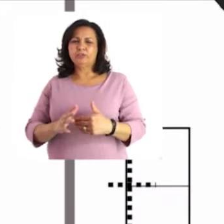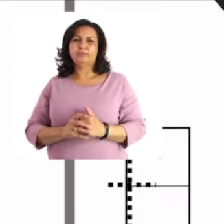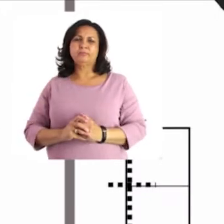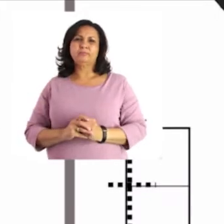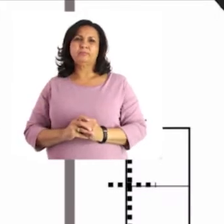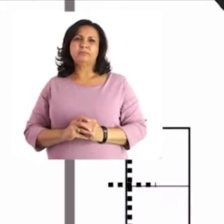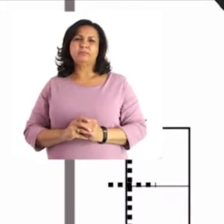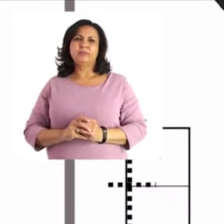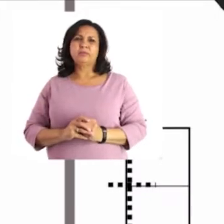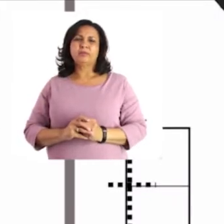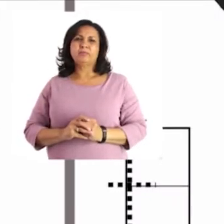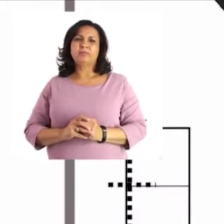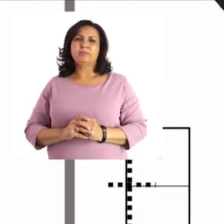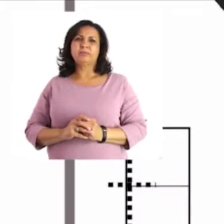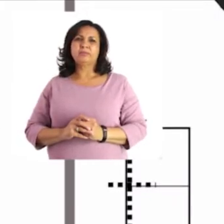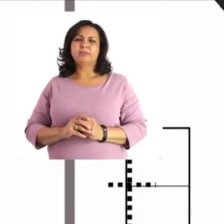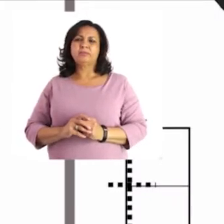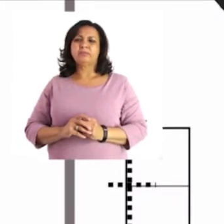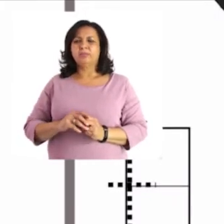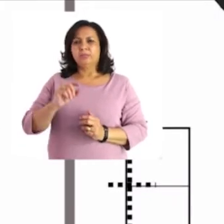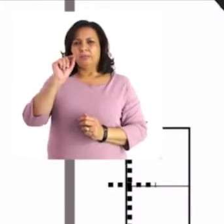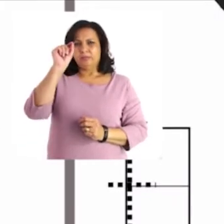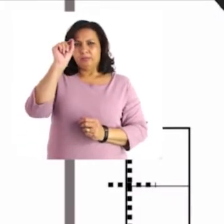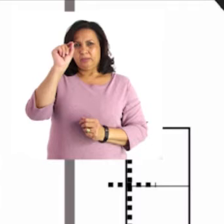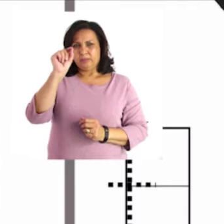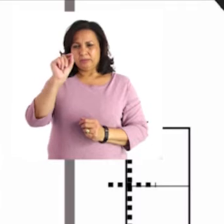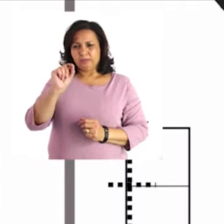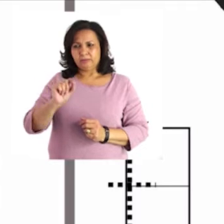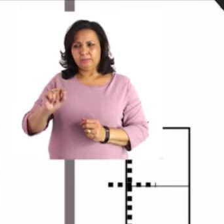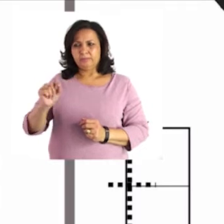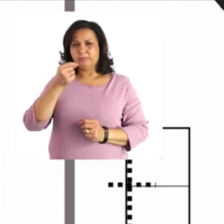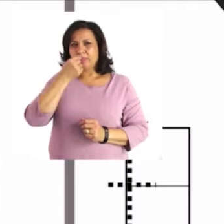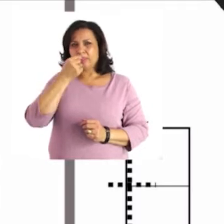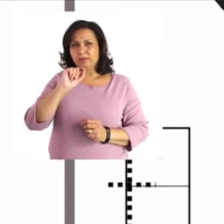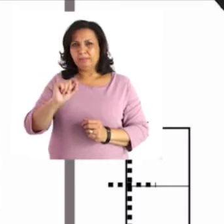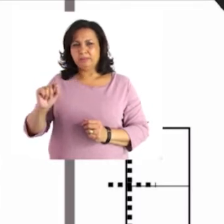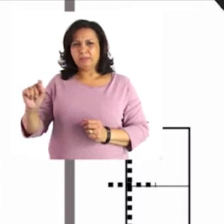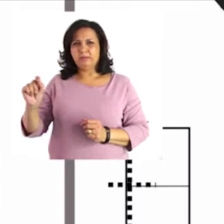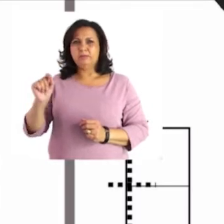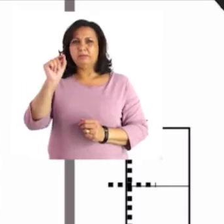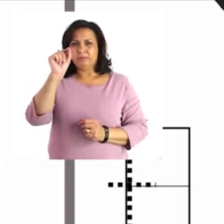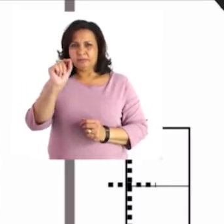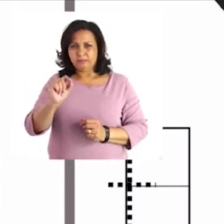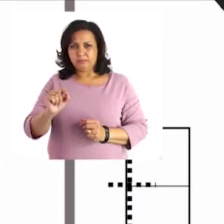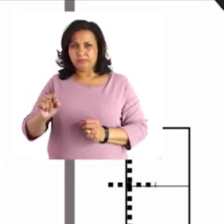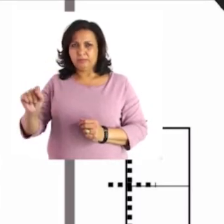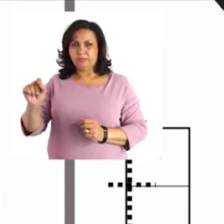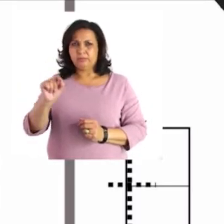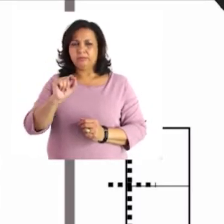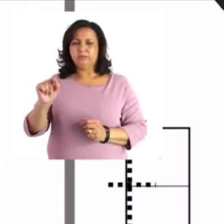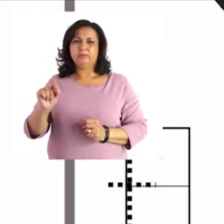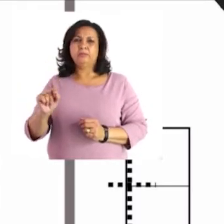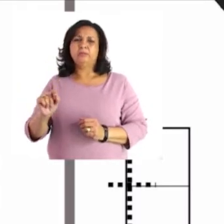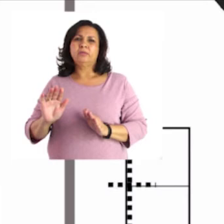Remember to trace against the line and use your pencil. Keep your workbook neat. Excuse